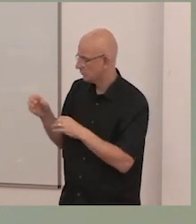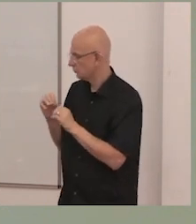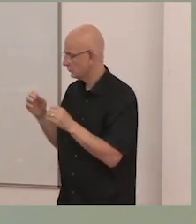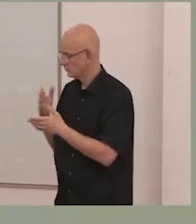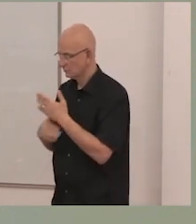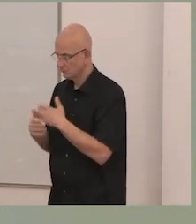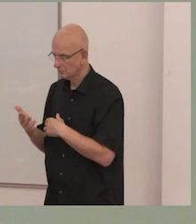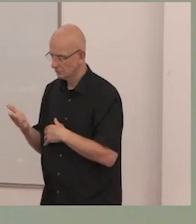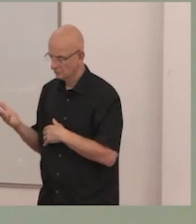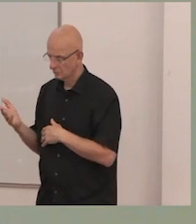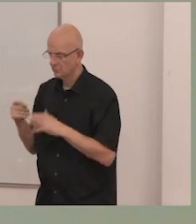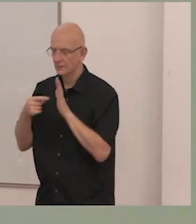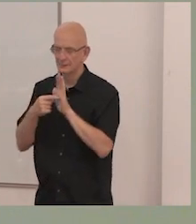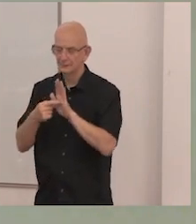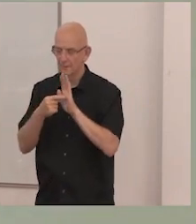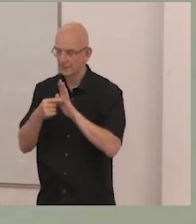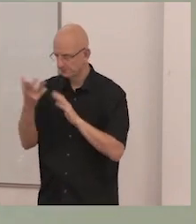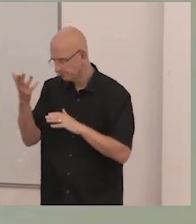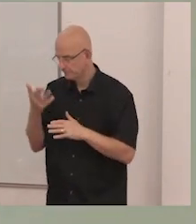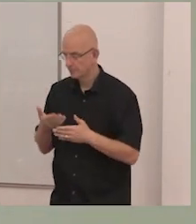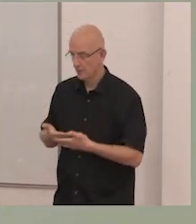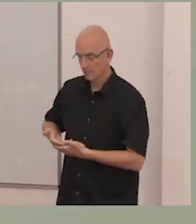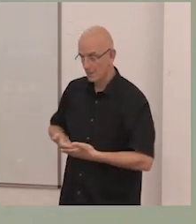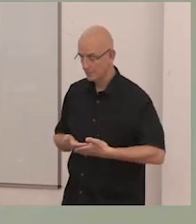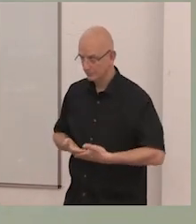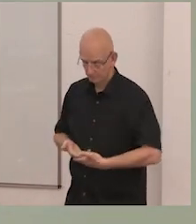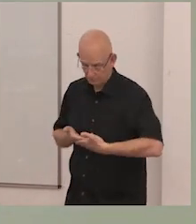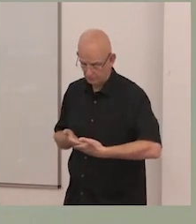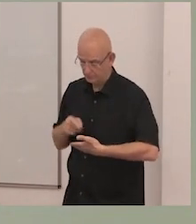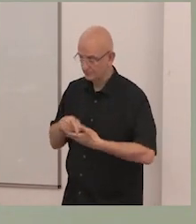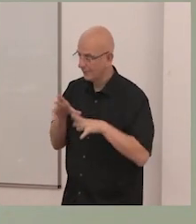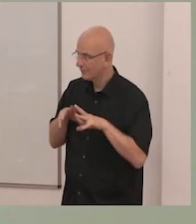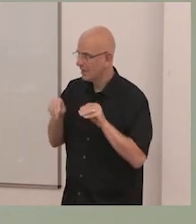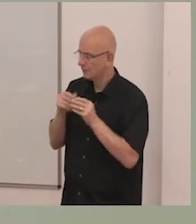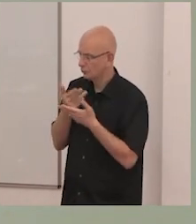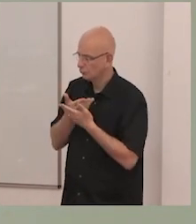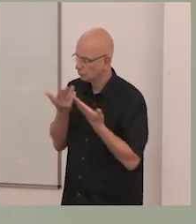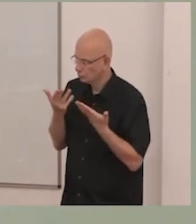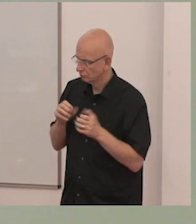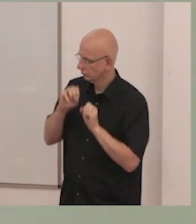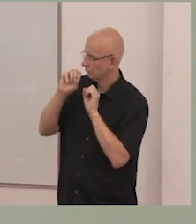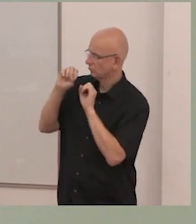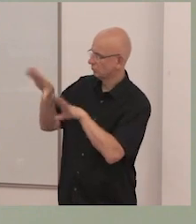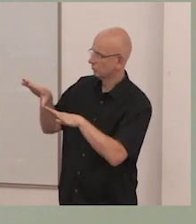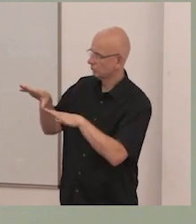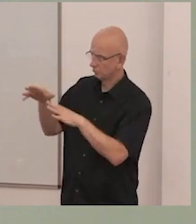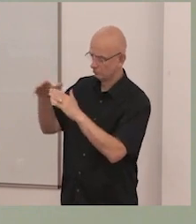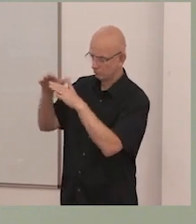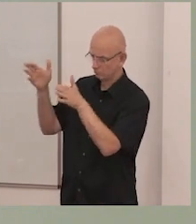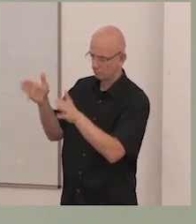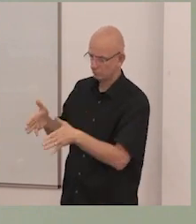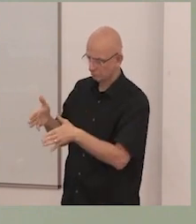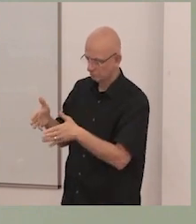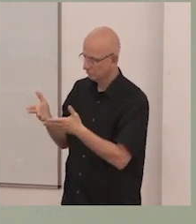turned into medical facilities with doctors working there, and as if these are